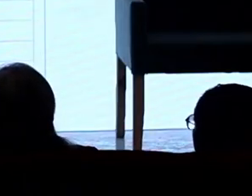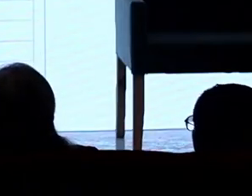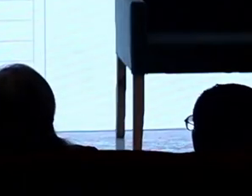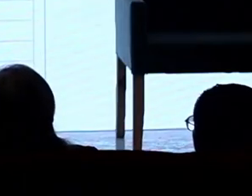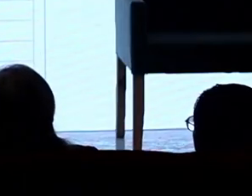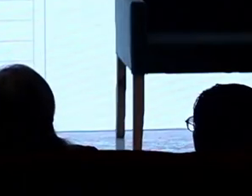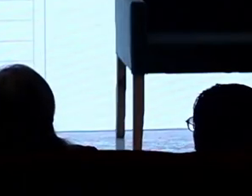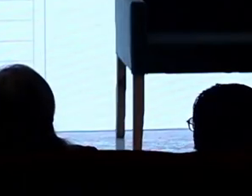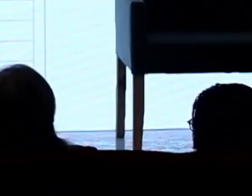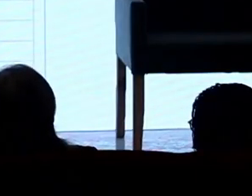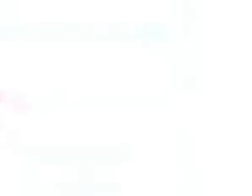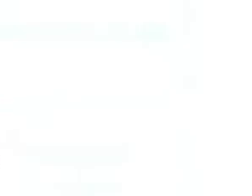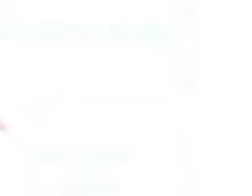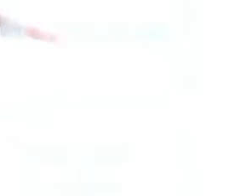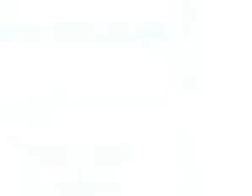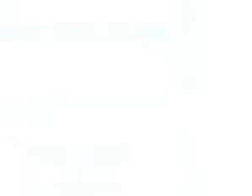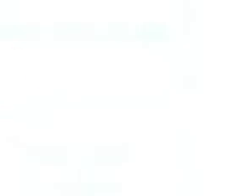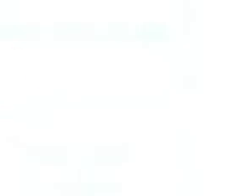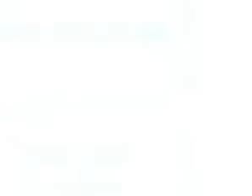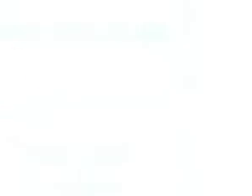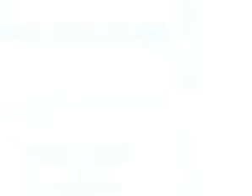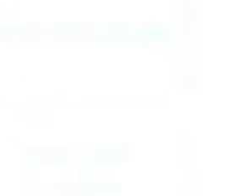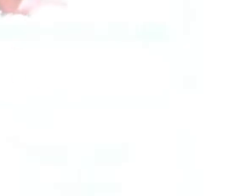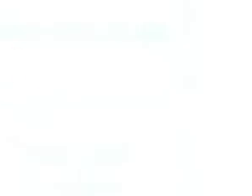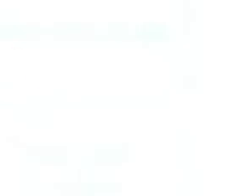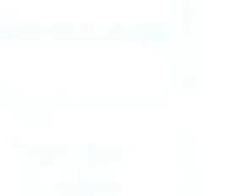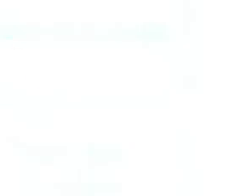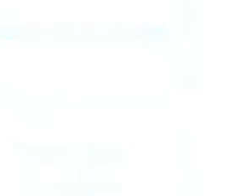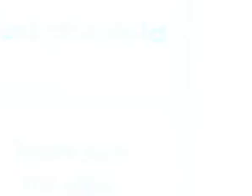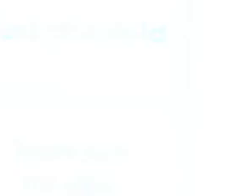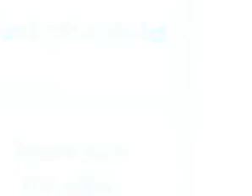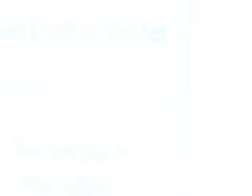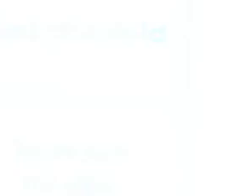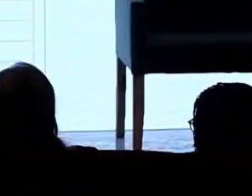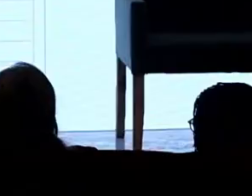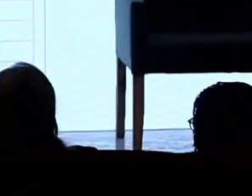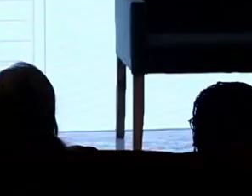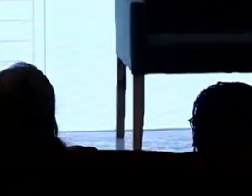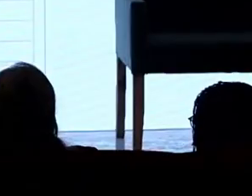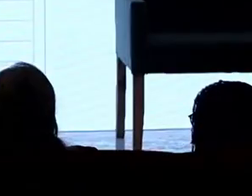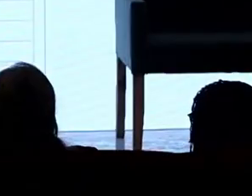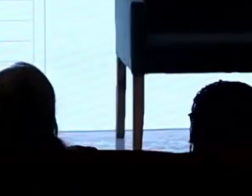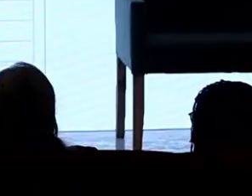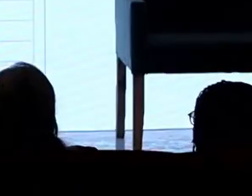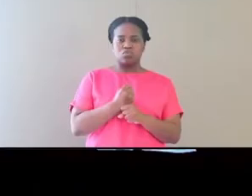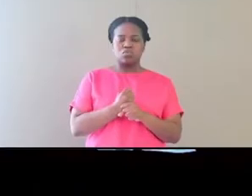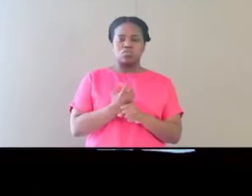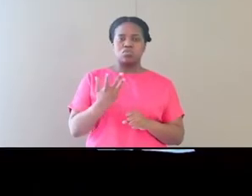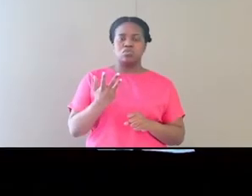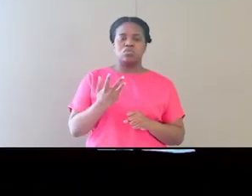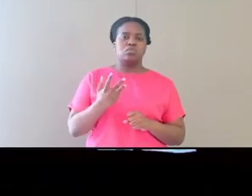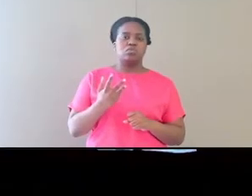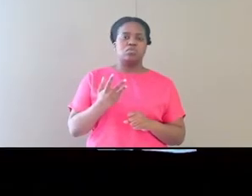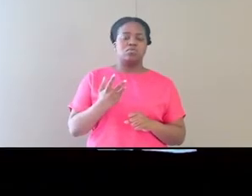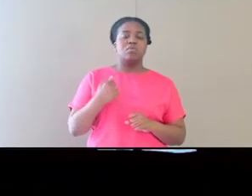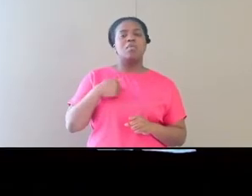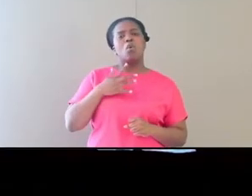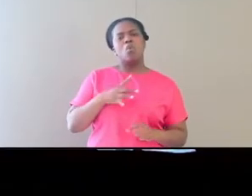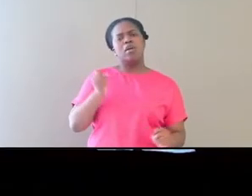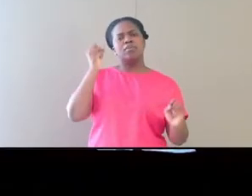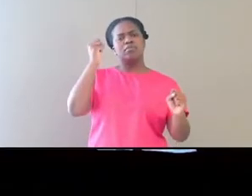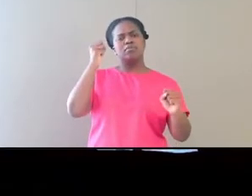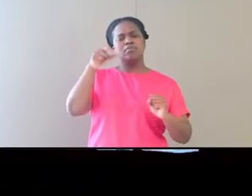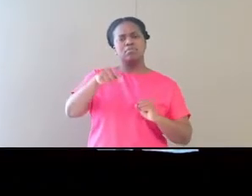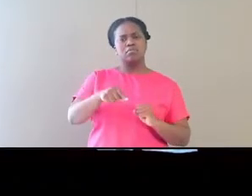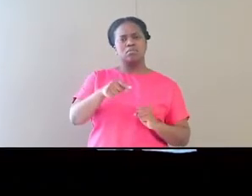to survive and develop. And this is how the population is stacked, the population overall. And the point I want to make here